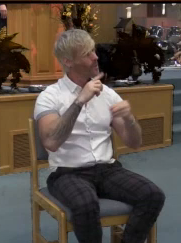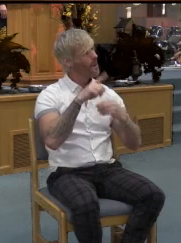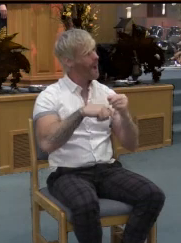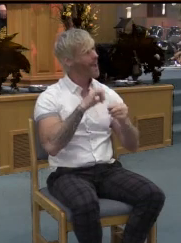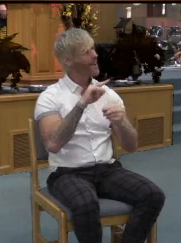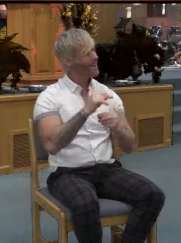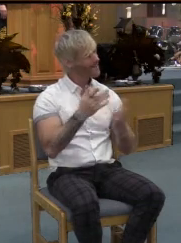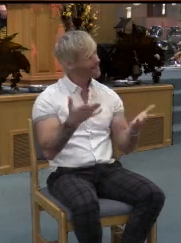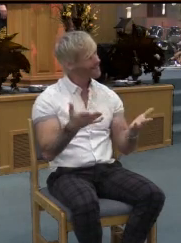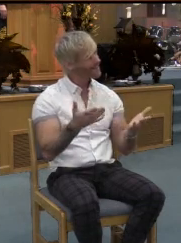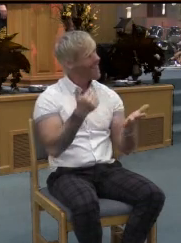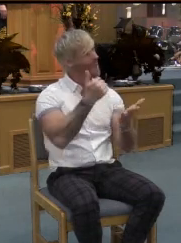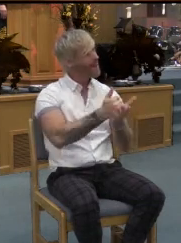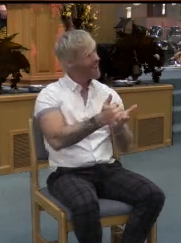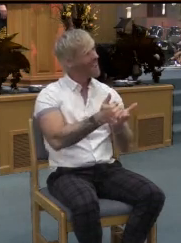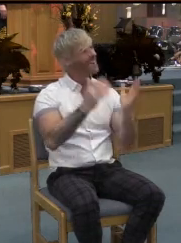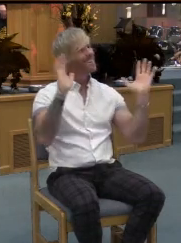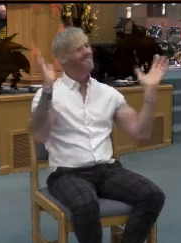Amen?